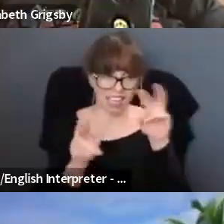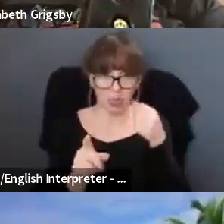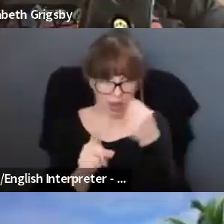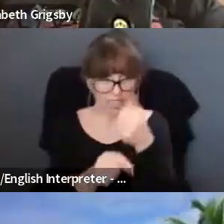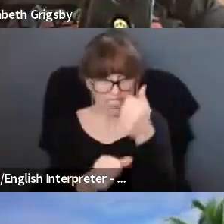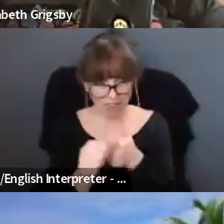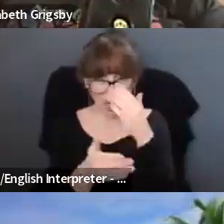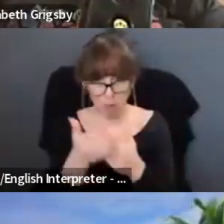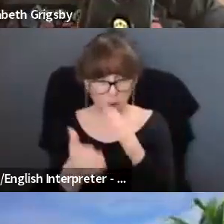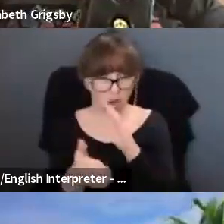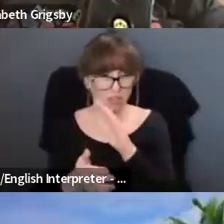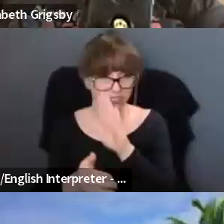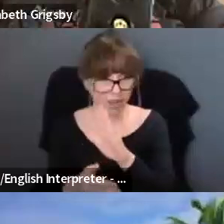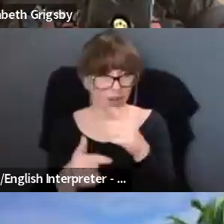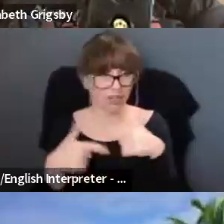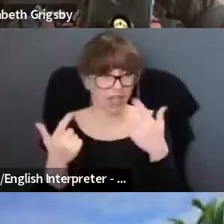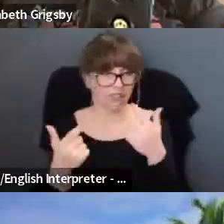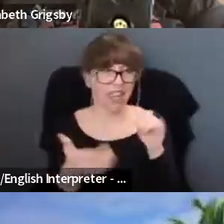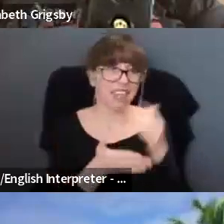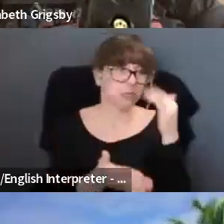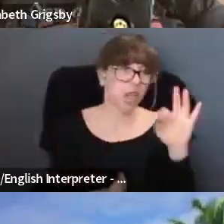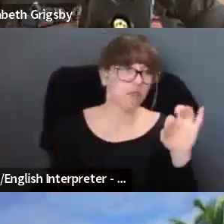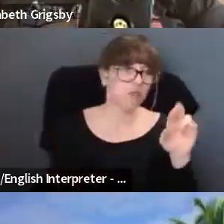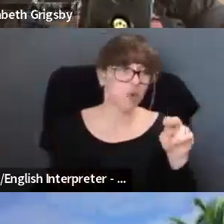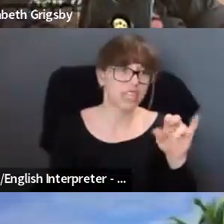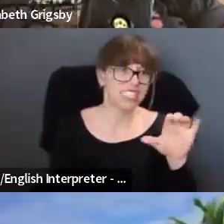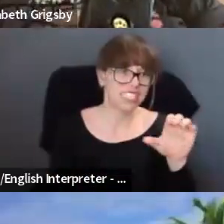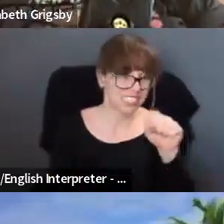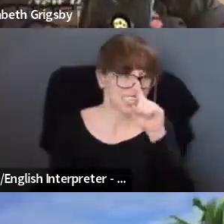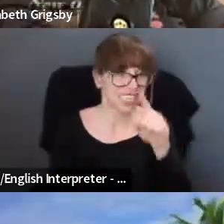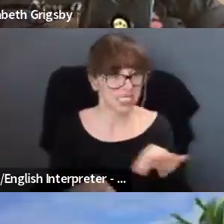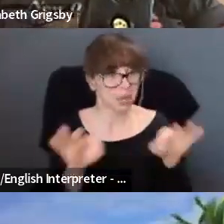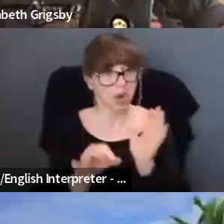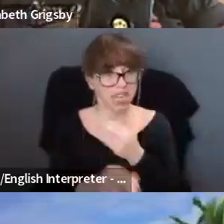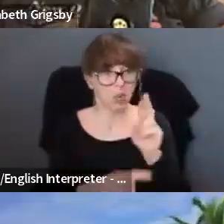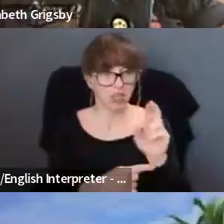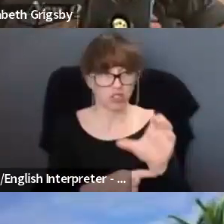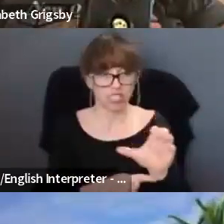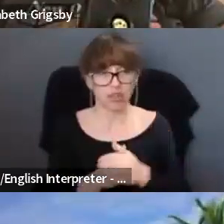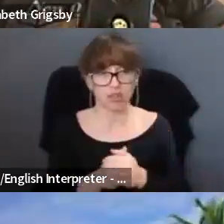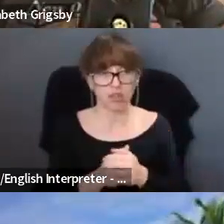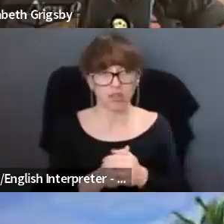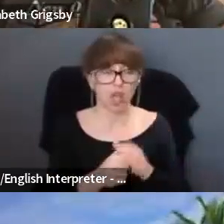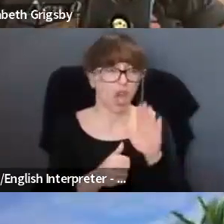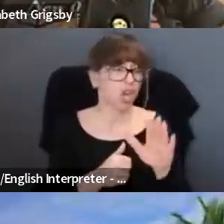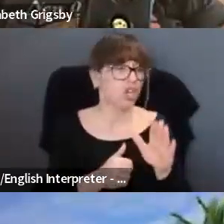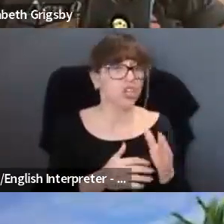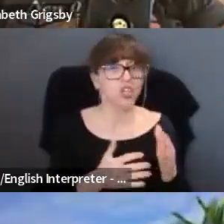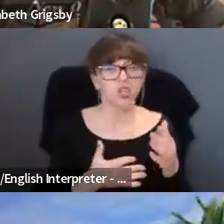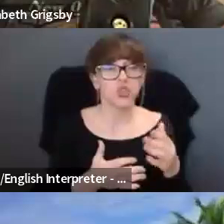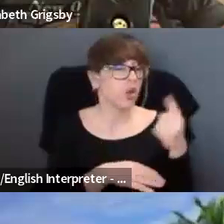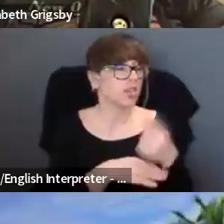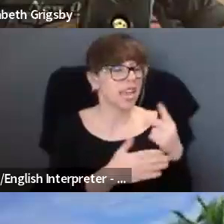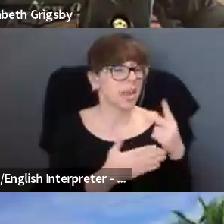they are involved in it. And that's why forensic issues are such a big thing at our regional center, because like your day aquarium service can be amazing, your care home can be amazing,